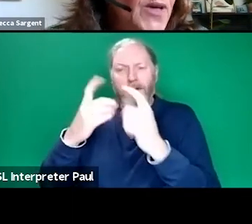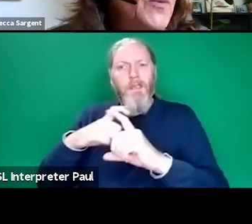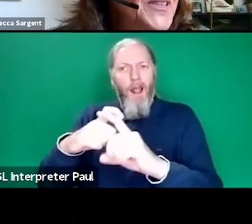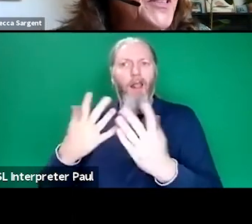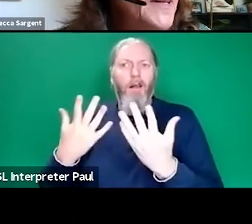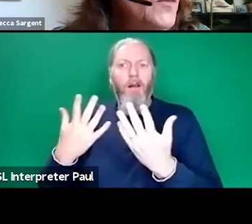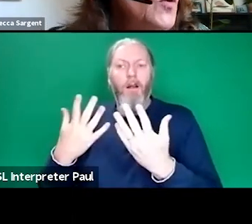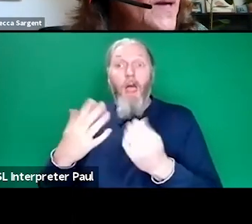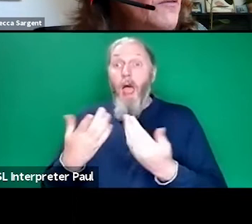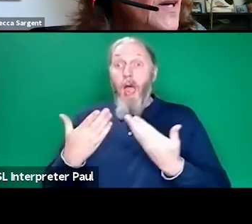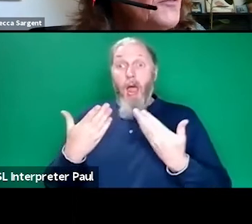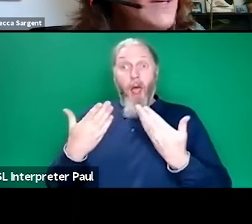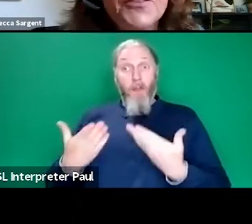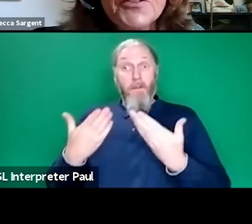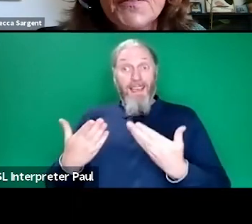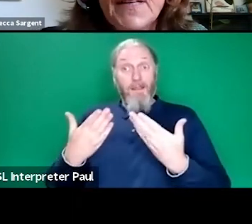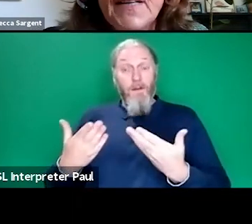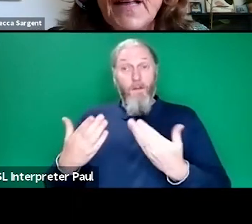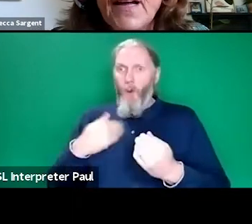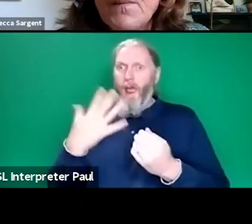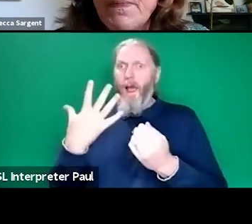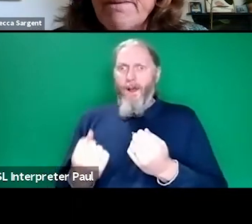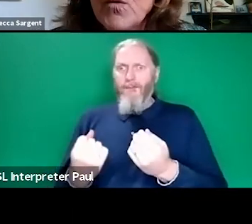happily at the moment, we do have quite a wide range of